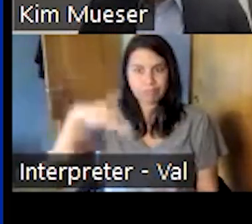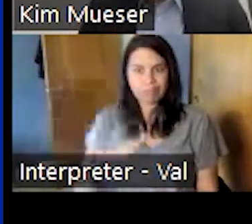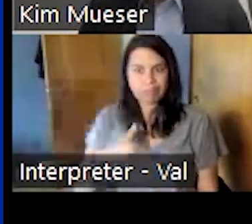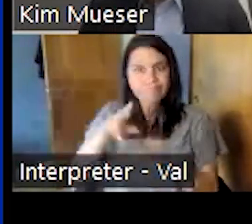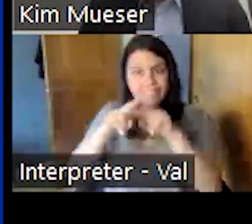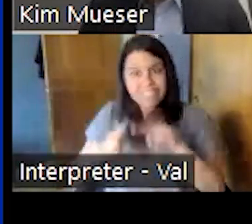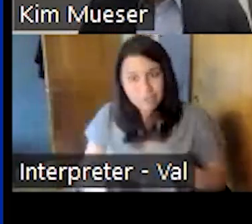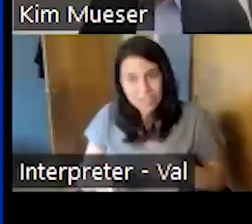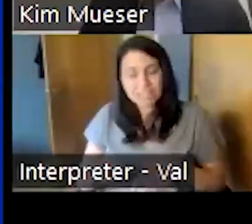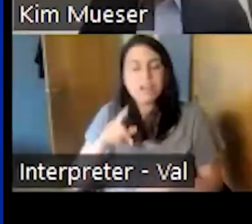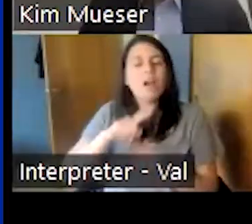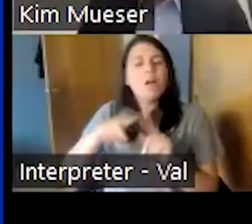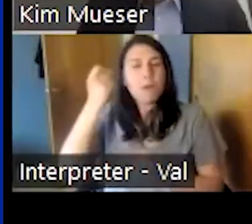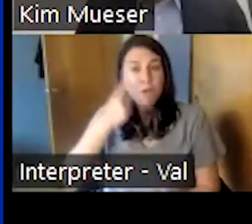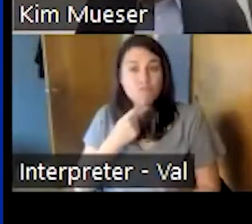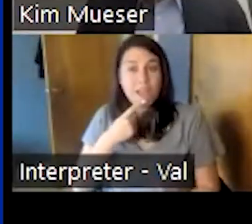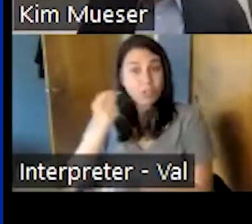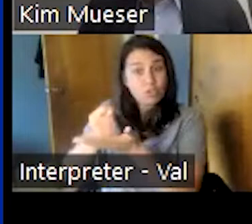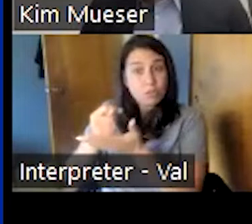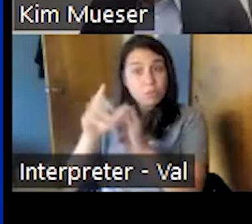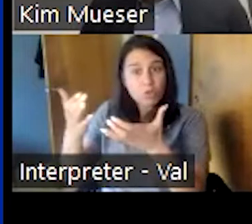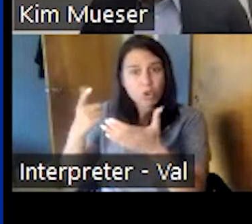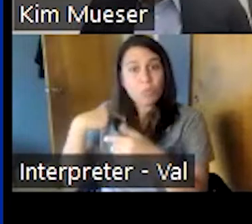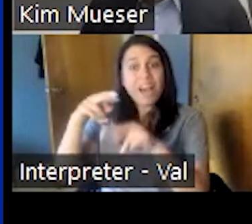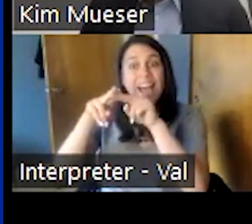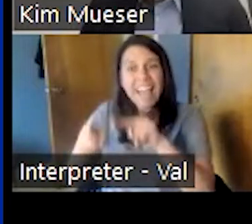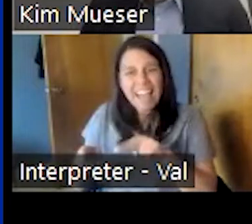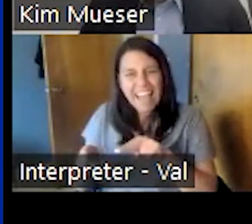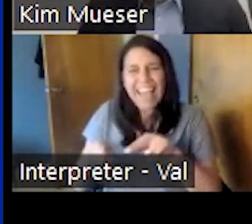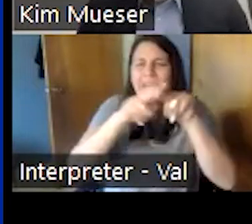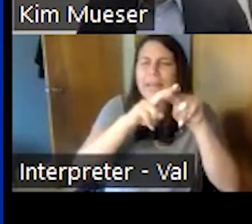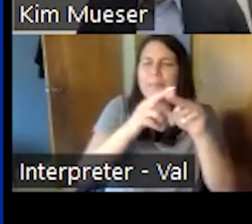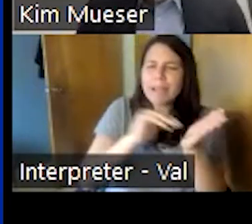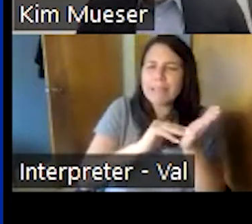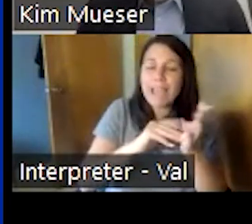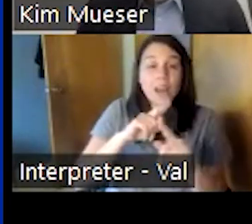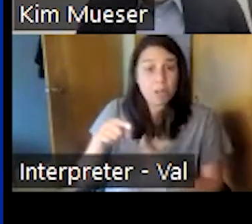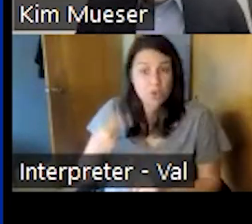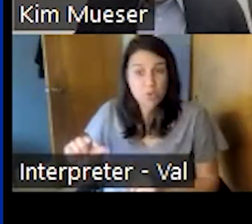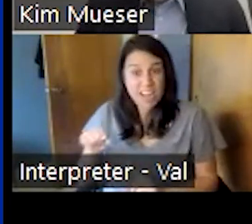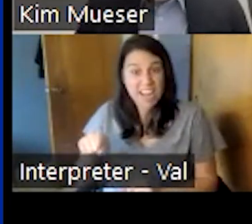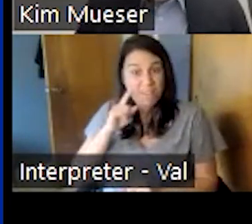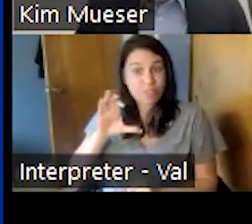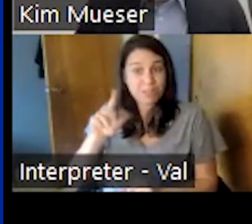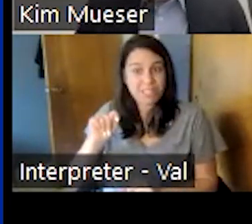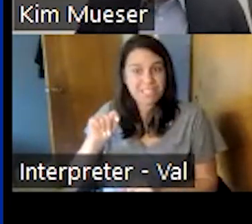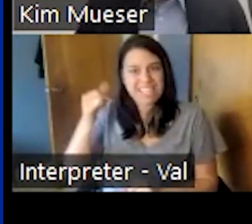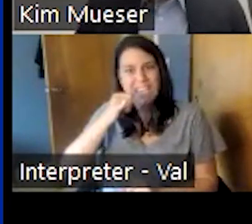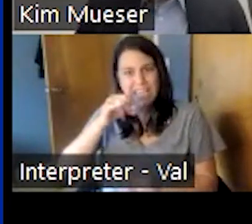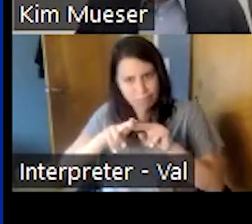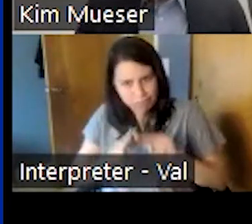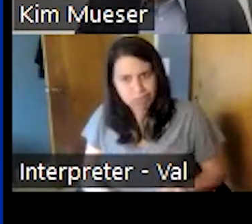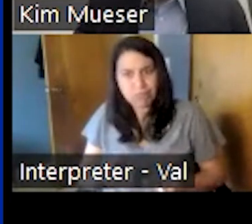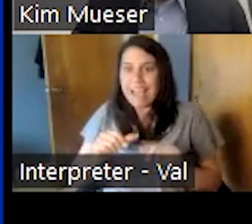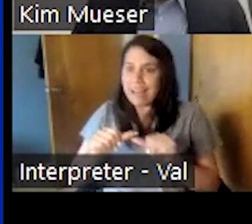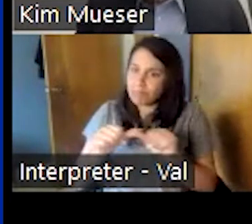up again for the treatment as usual group, but sustained reductions in depression that stay down and through the follow-up period for the CBT